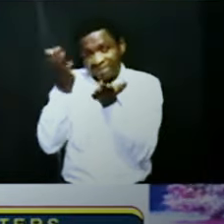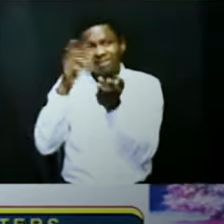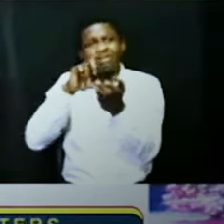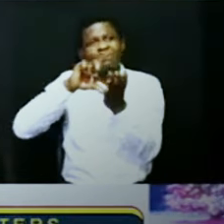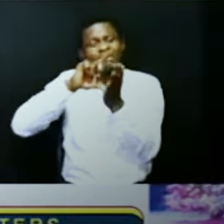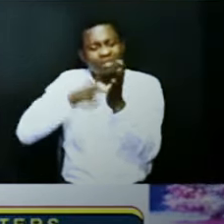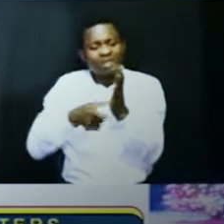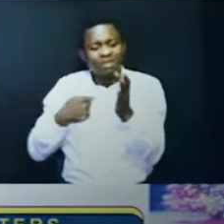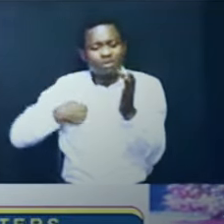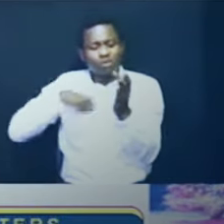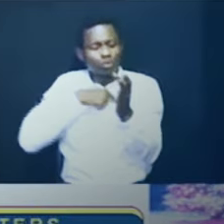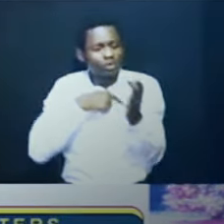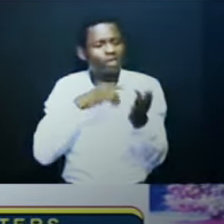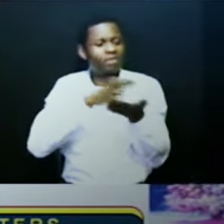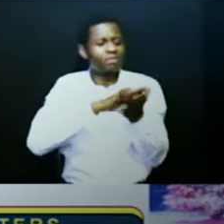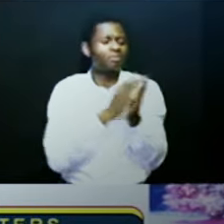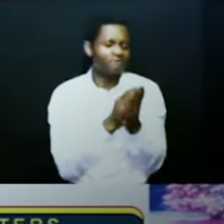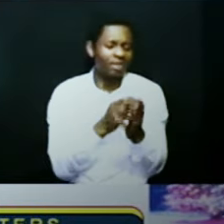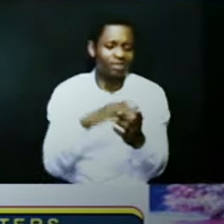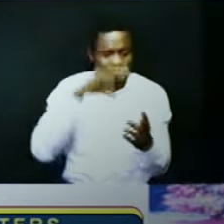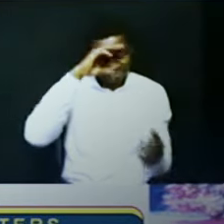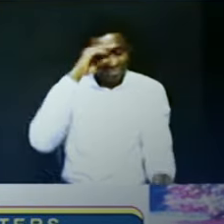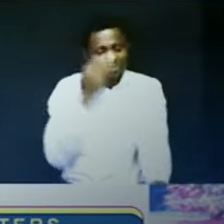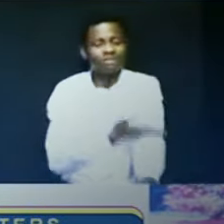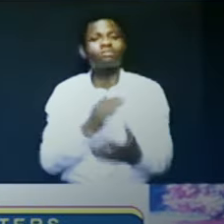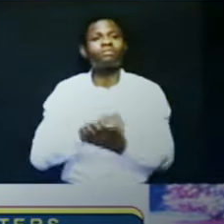been adopted as children of God